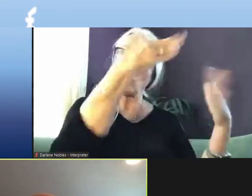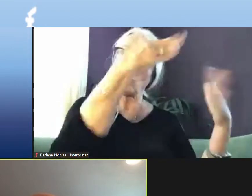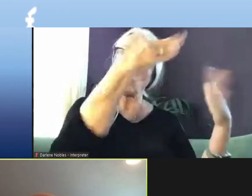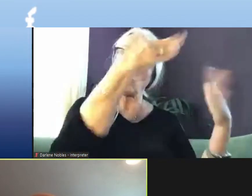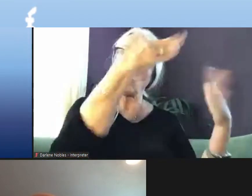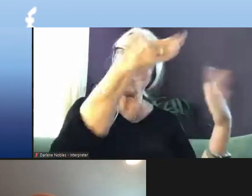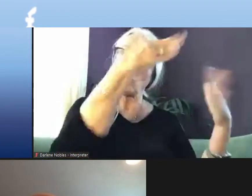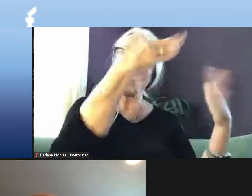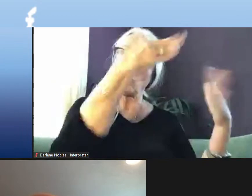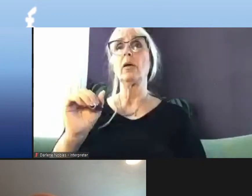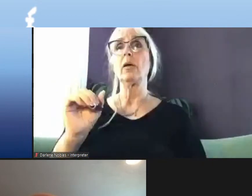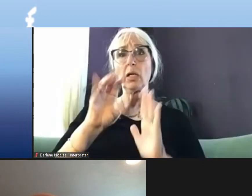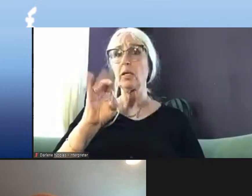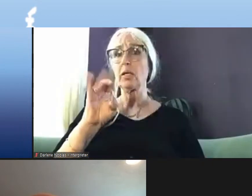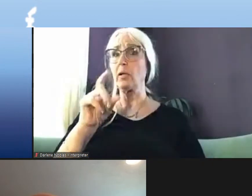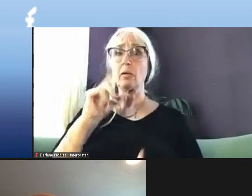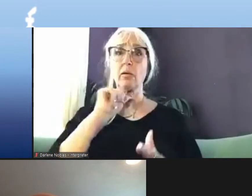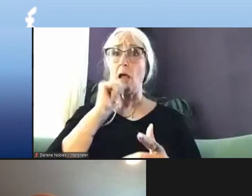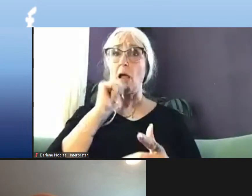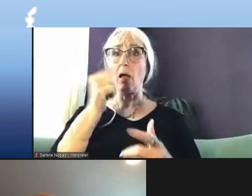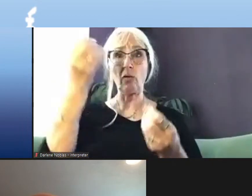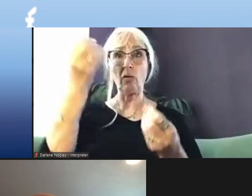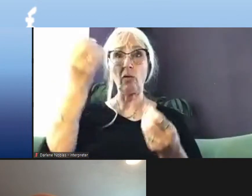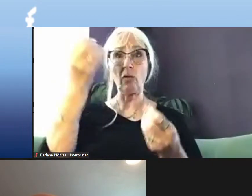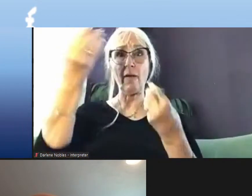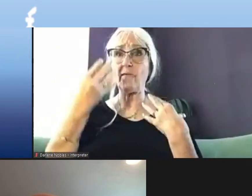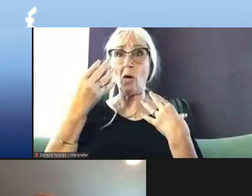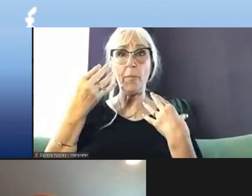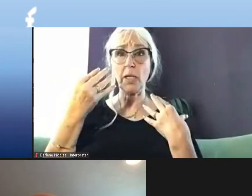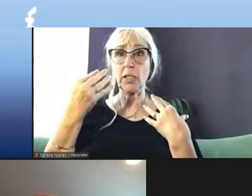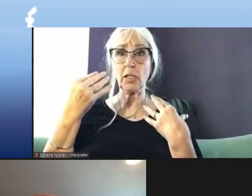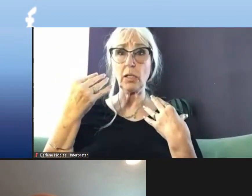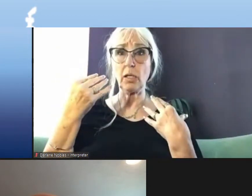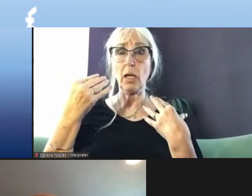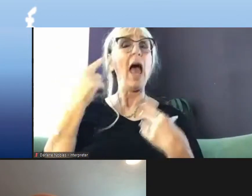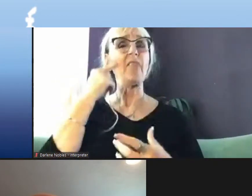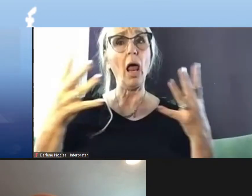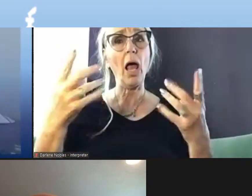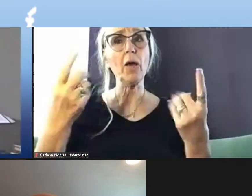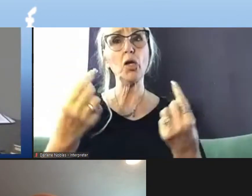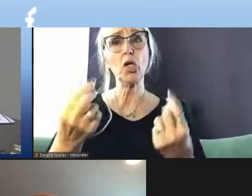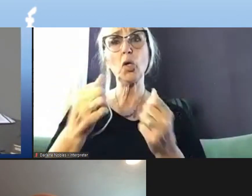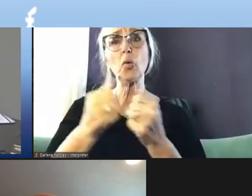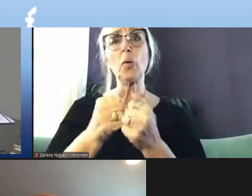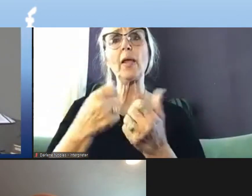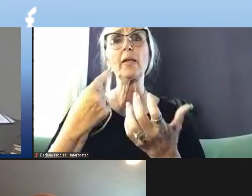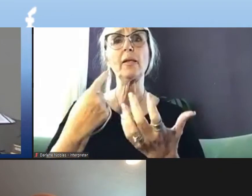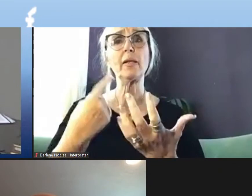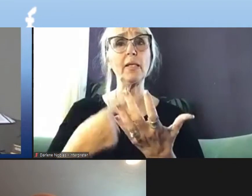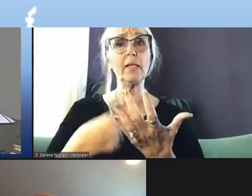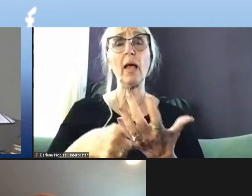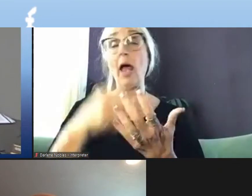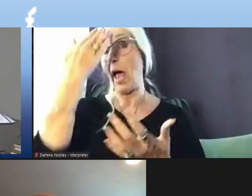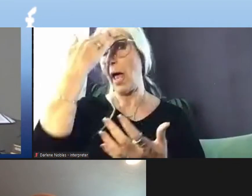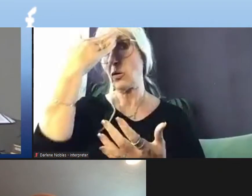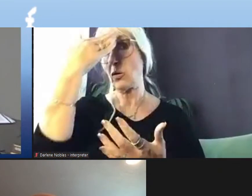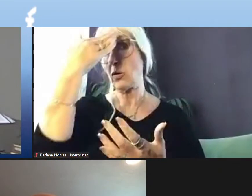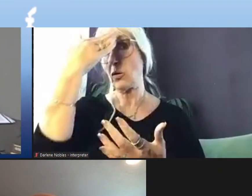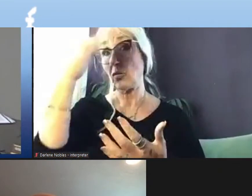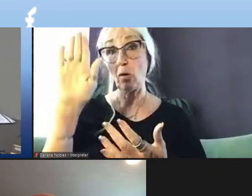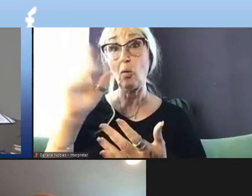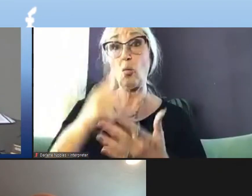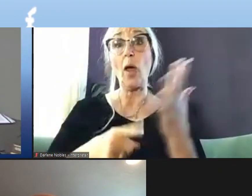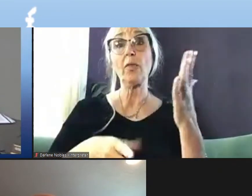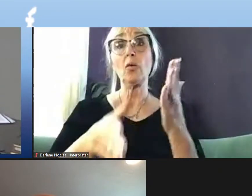tell us when they get I think a lot of it has to do with the discussion on what the request is,